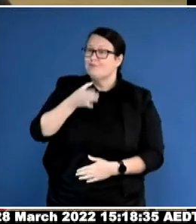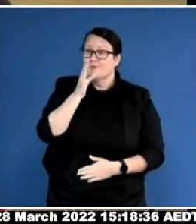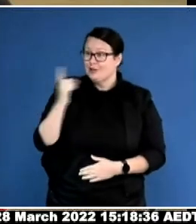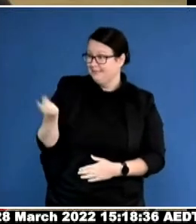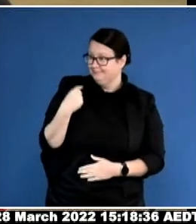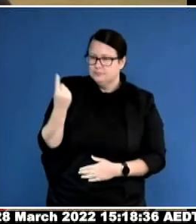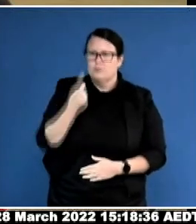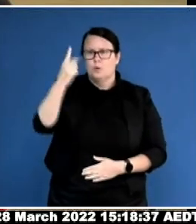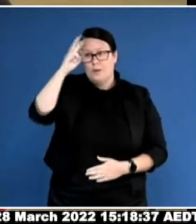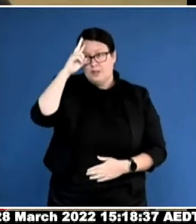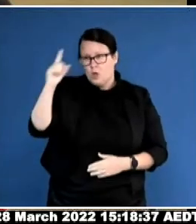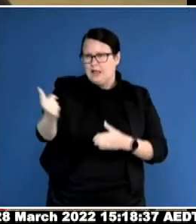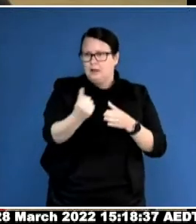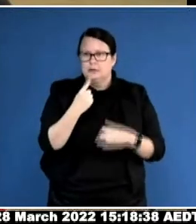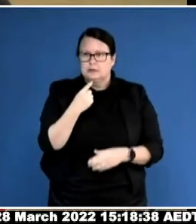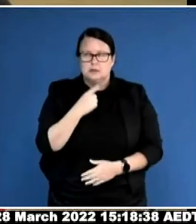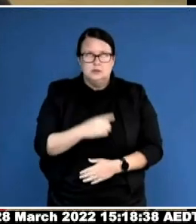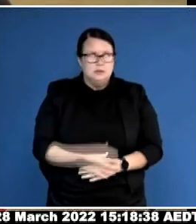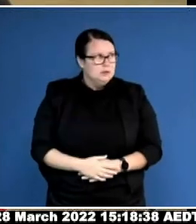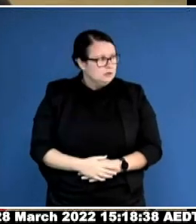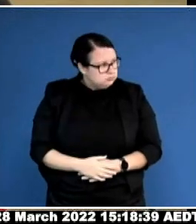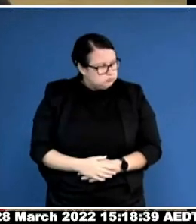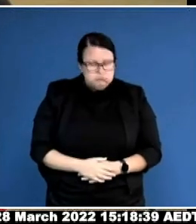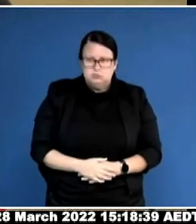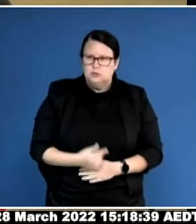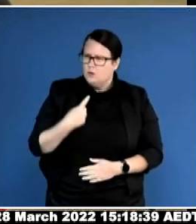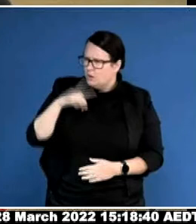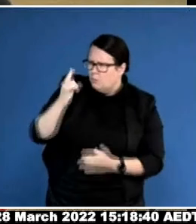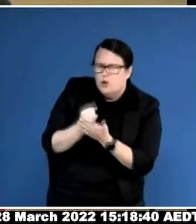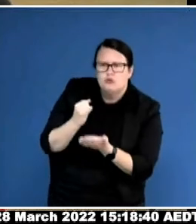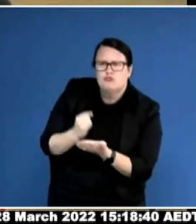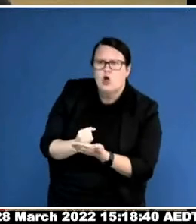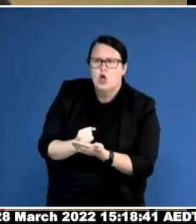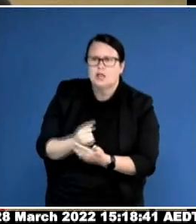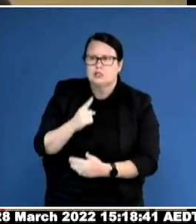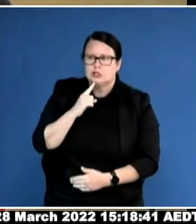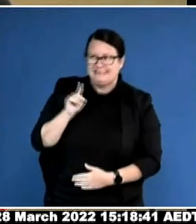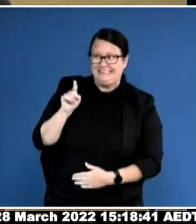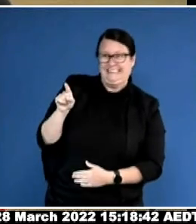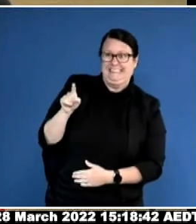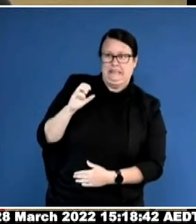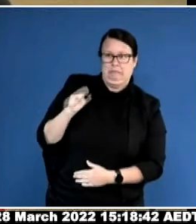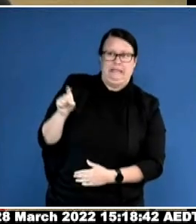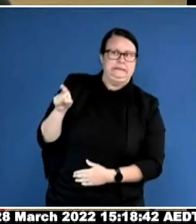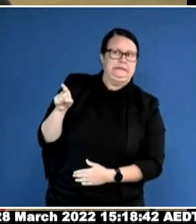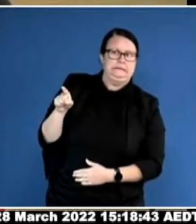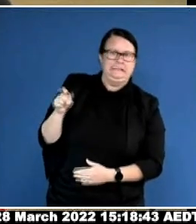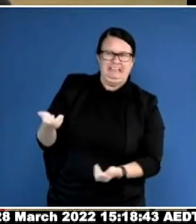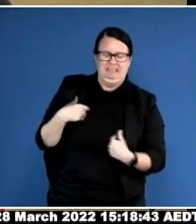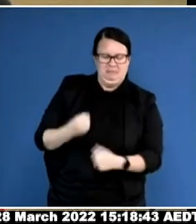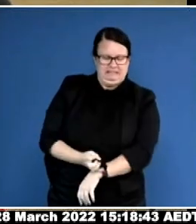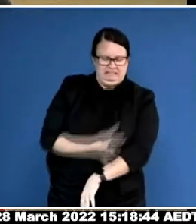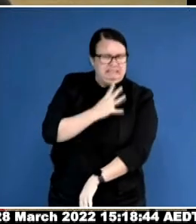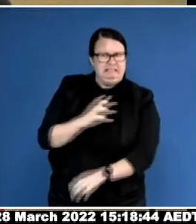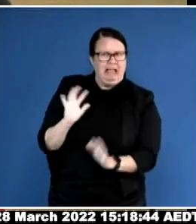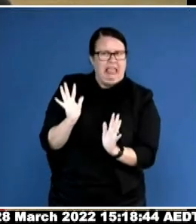One of the girls came back from the bar and said, ugh. We asked her what had happened and she pointed to a guy and said, that guy gives